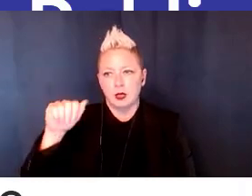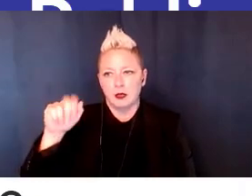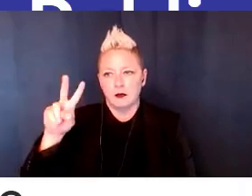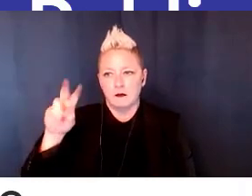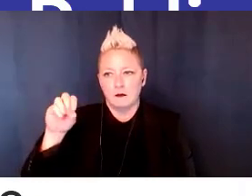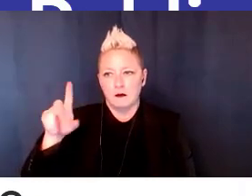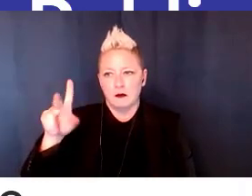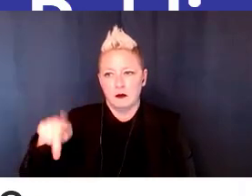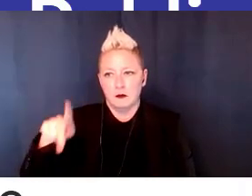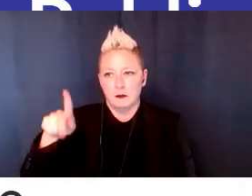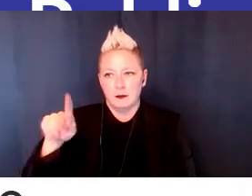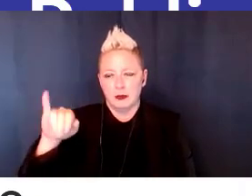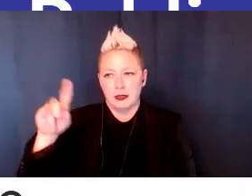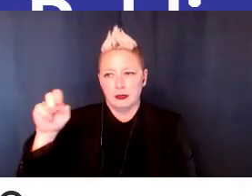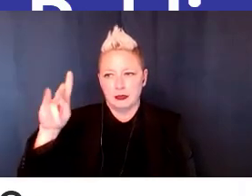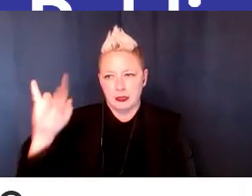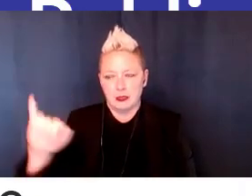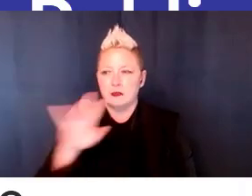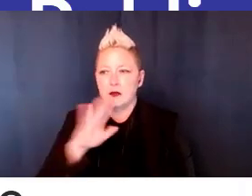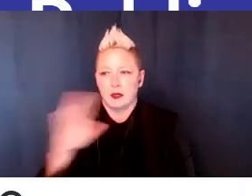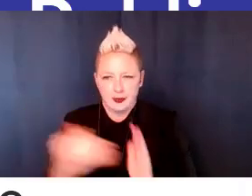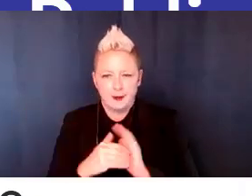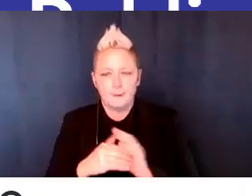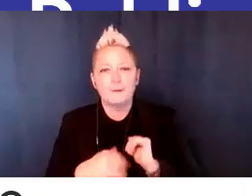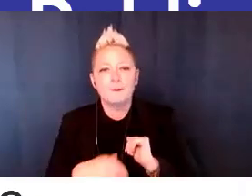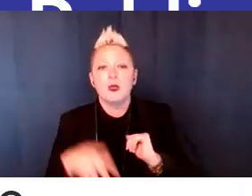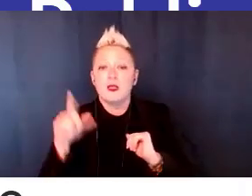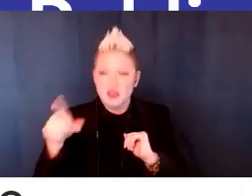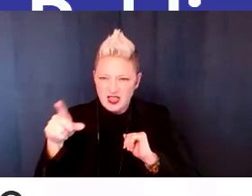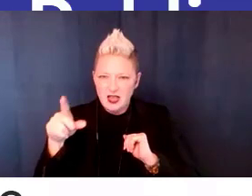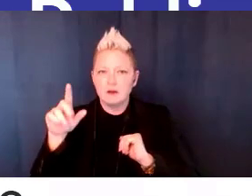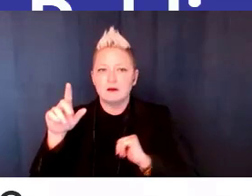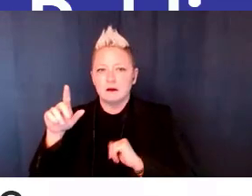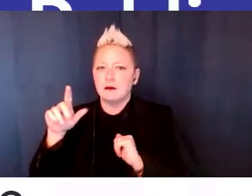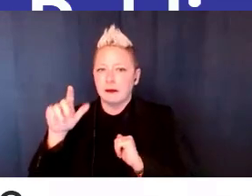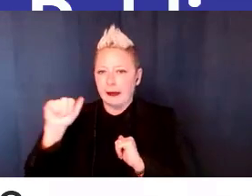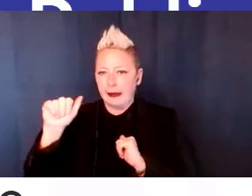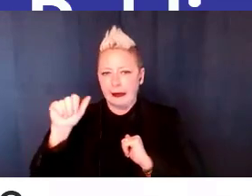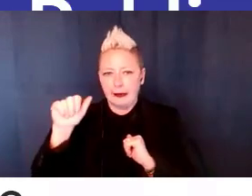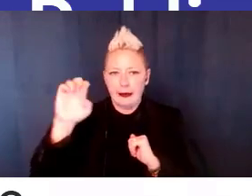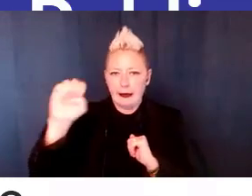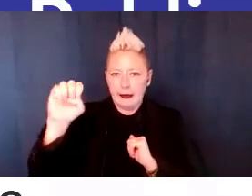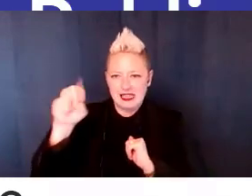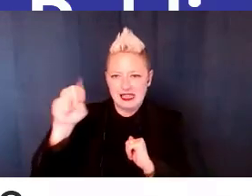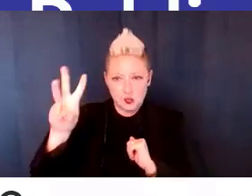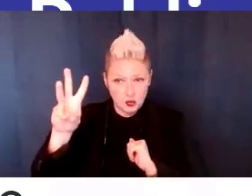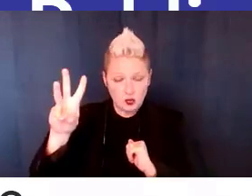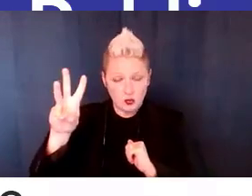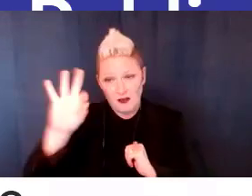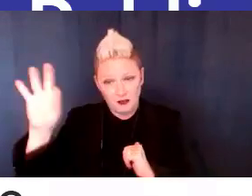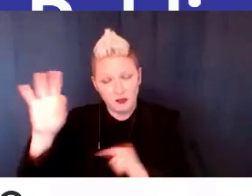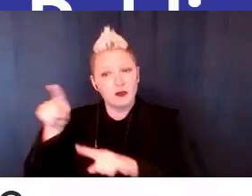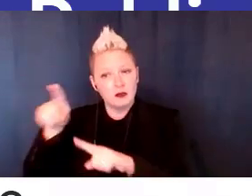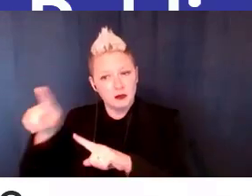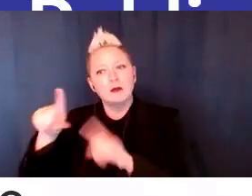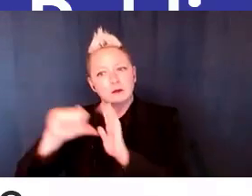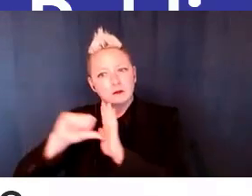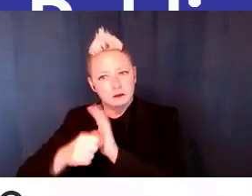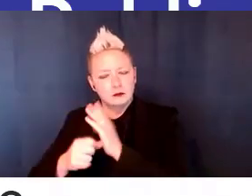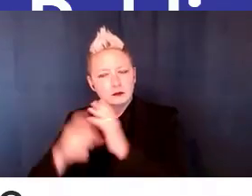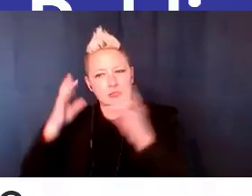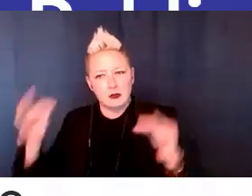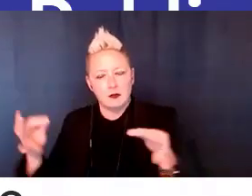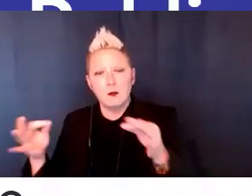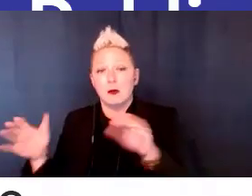significantly refocused our efforts. But even before the 2017 decision, DPI had already renewed